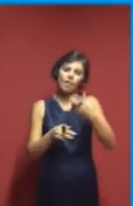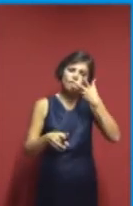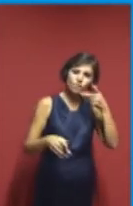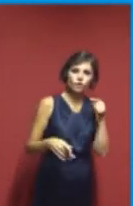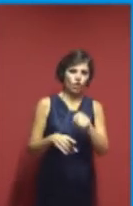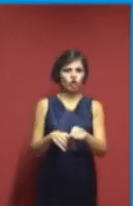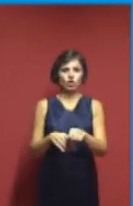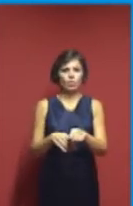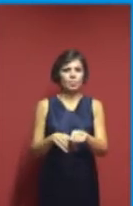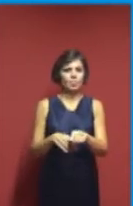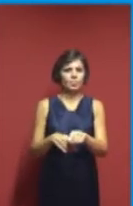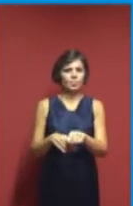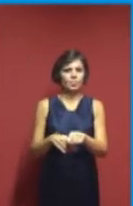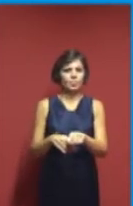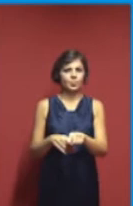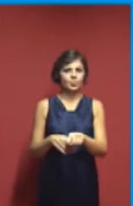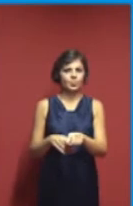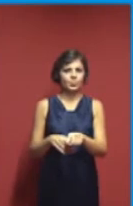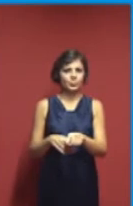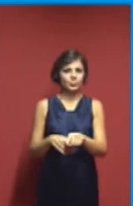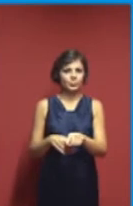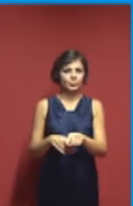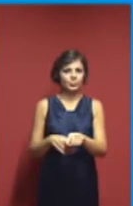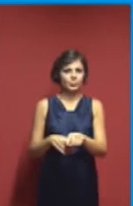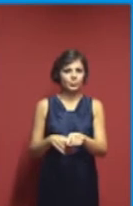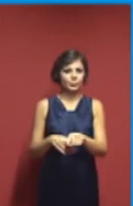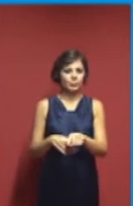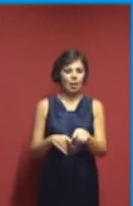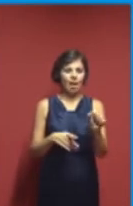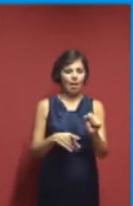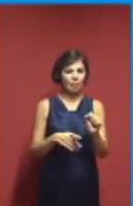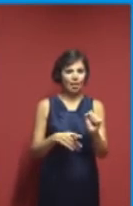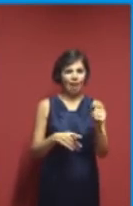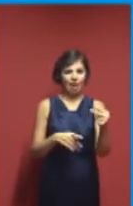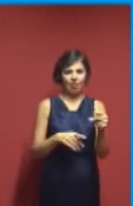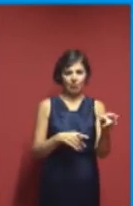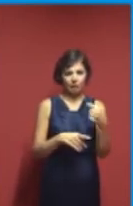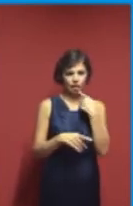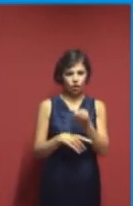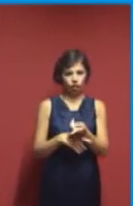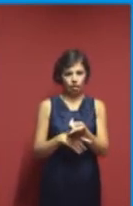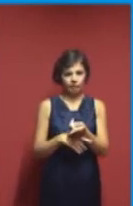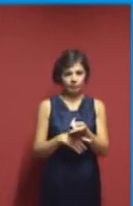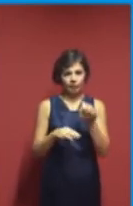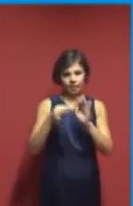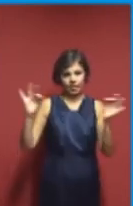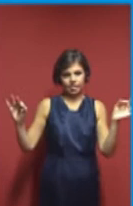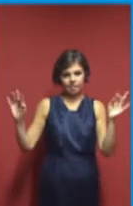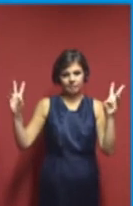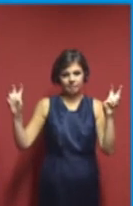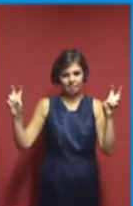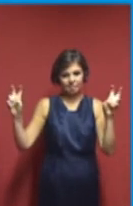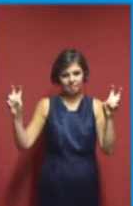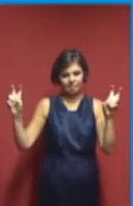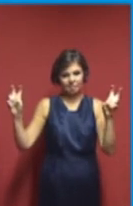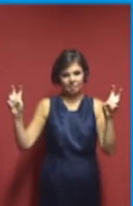Hannah Arendt, who's going, action, as distinguished from fabrication,